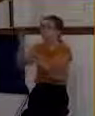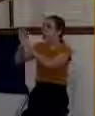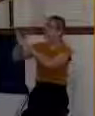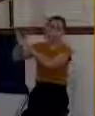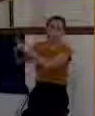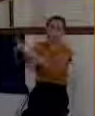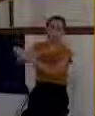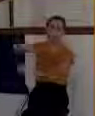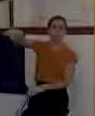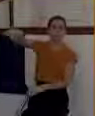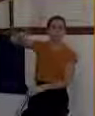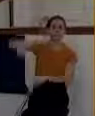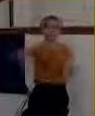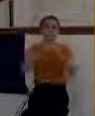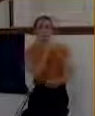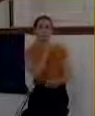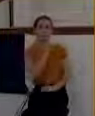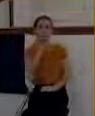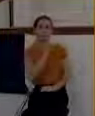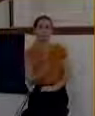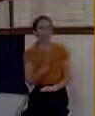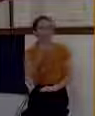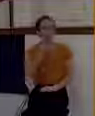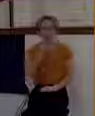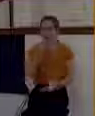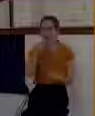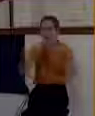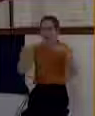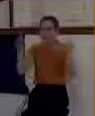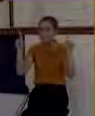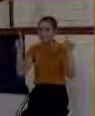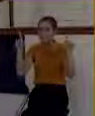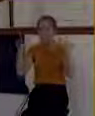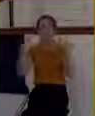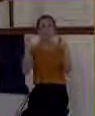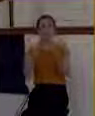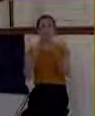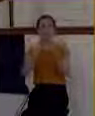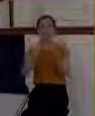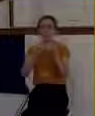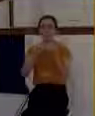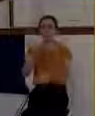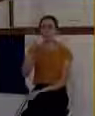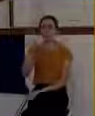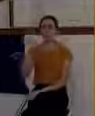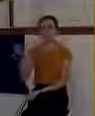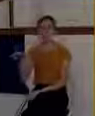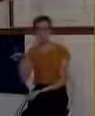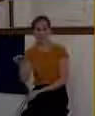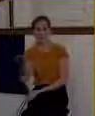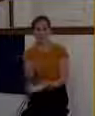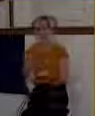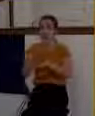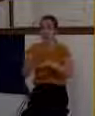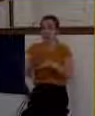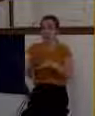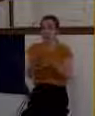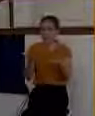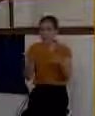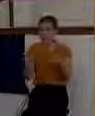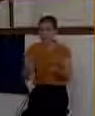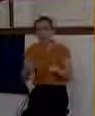verse number 33. Look at verse 33. After this thing, Jeroboam, now what does it mean by after